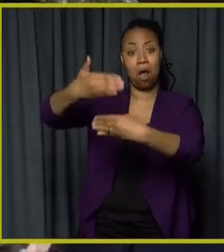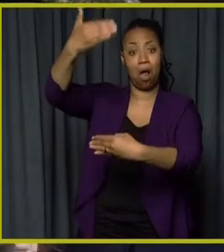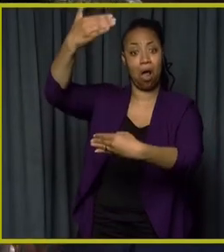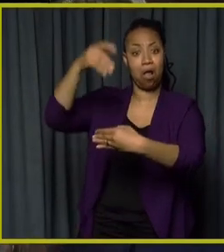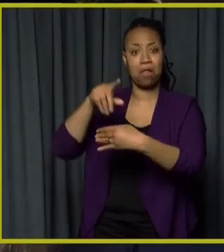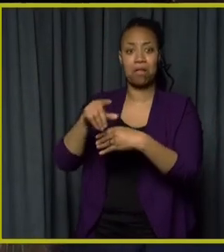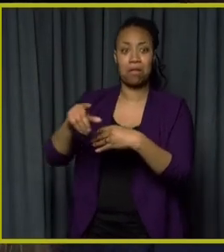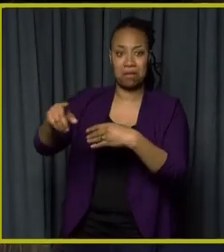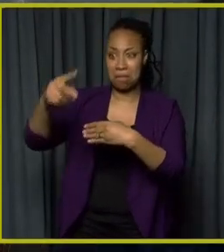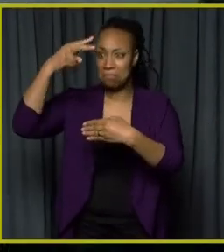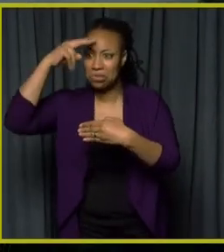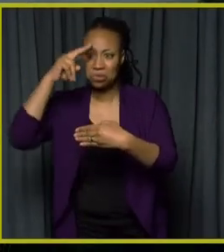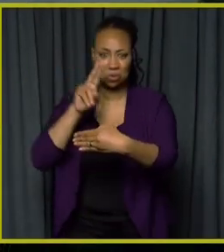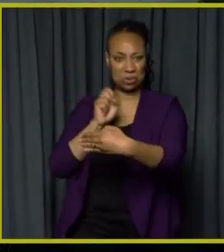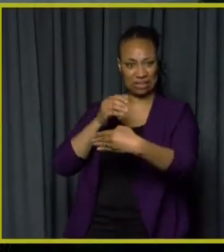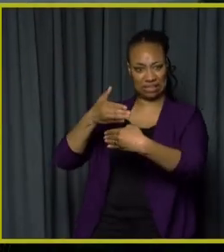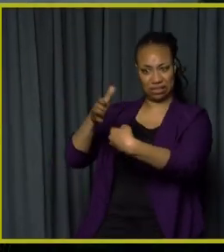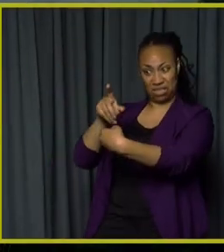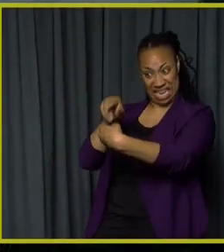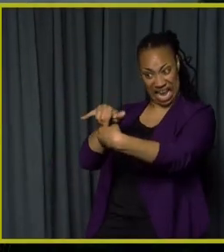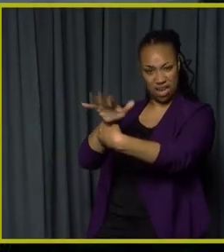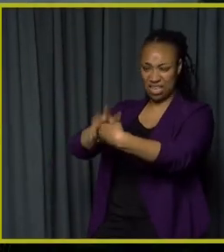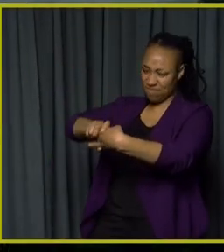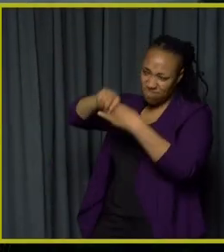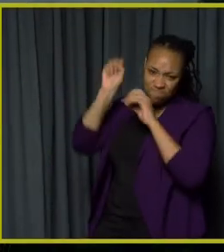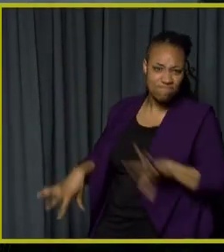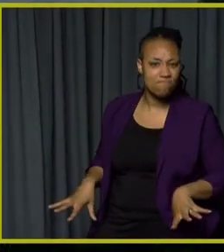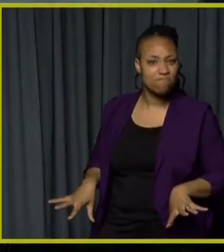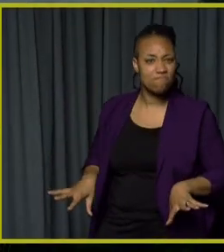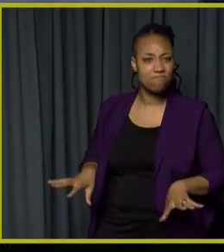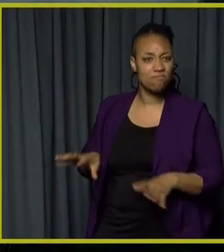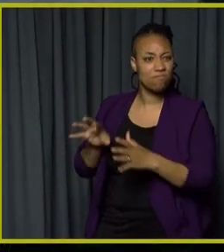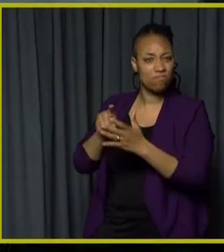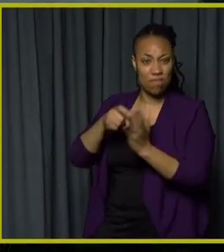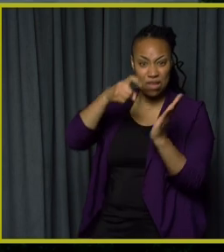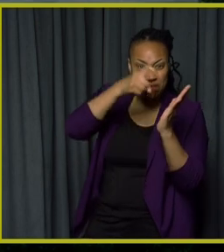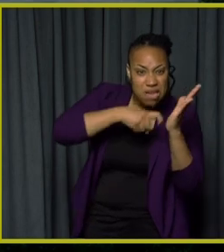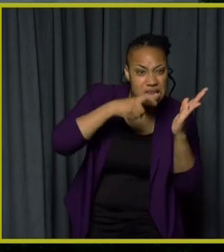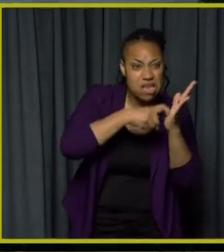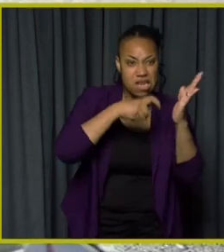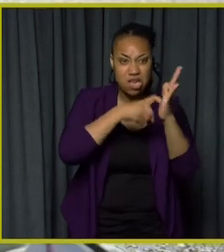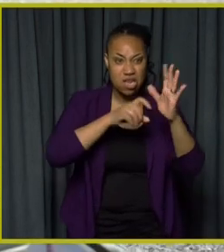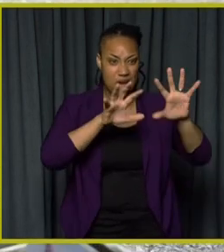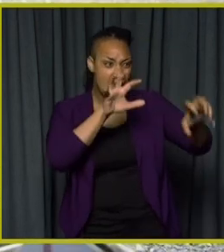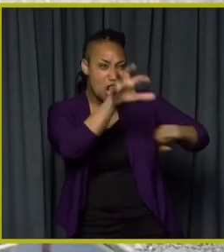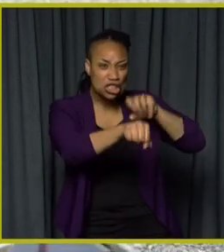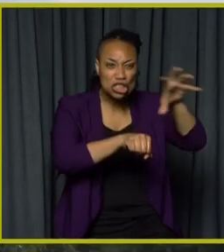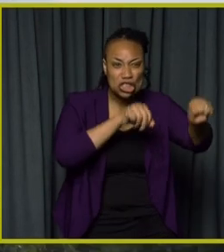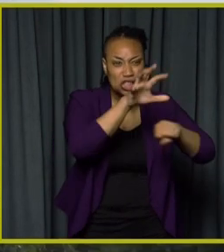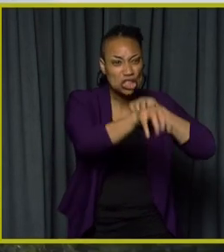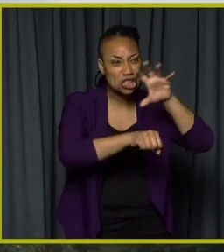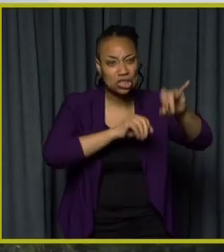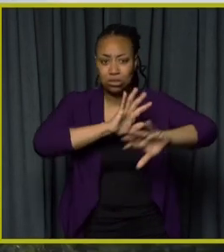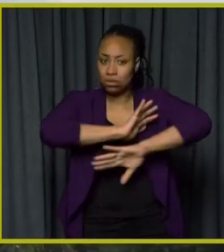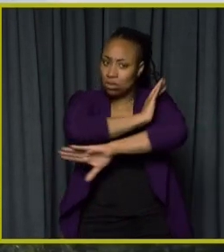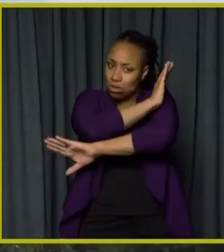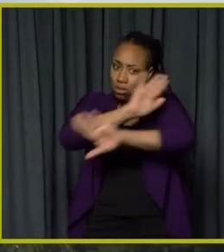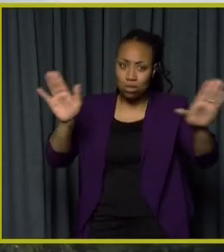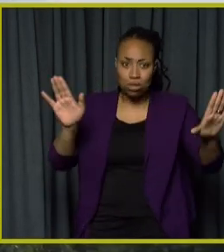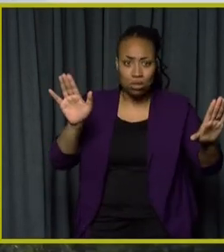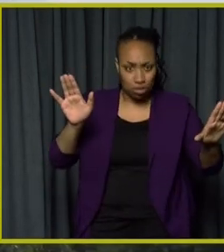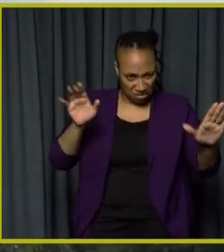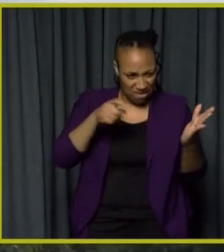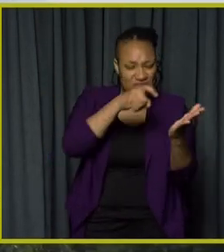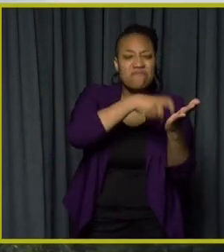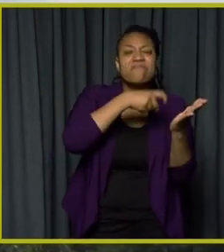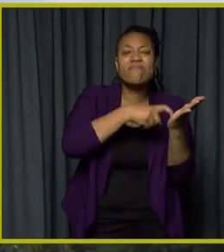ceased. We demand a ban on fracking, mountaintop removal, coal mining, coal ash ponds,